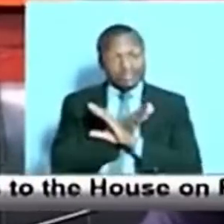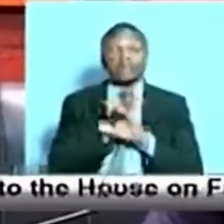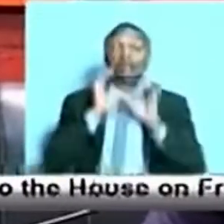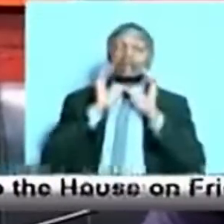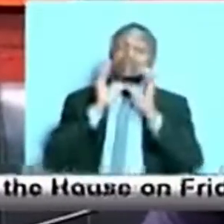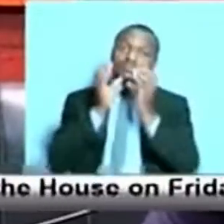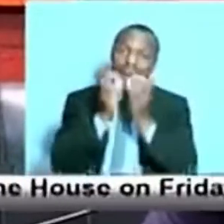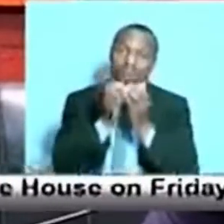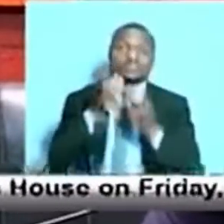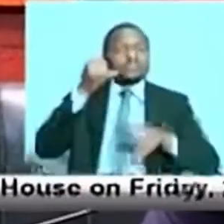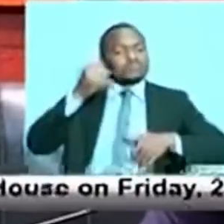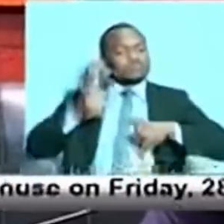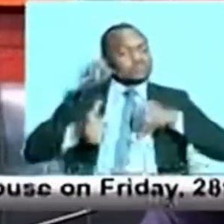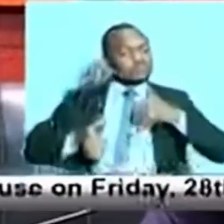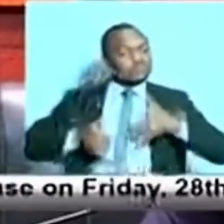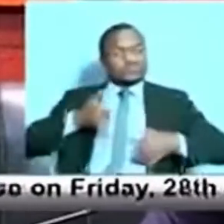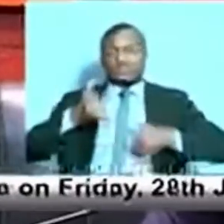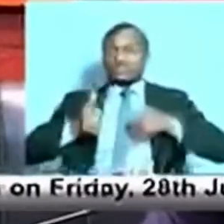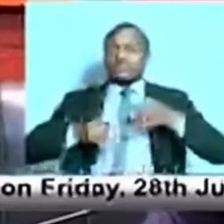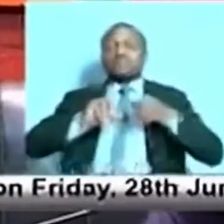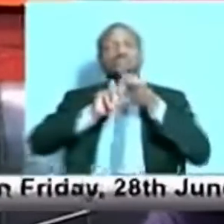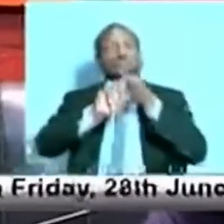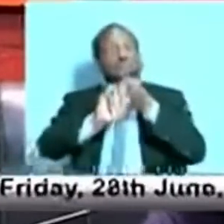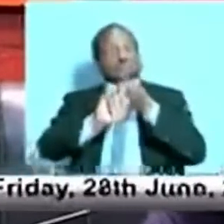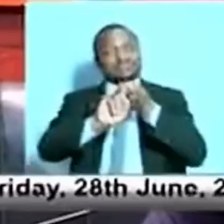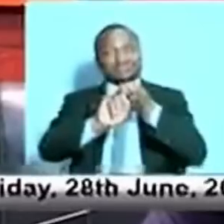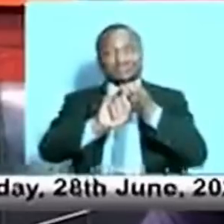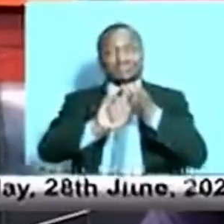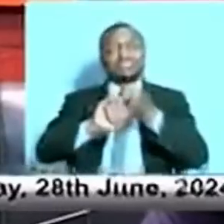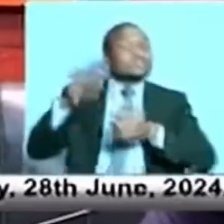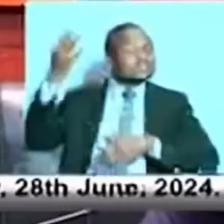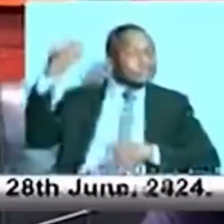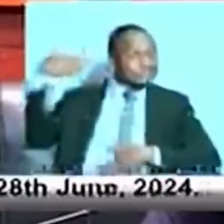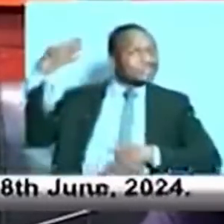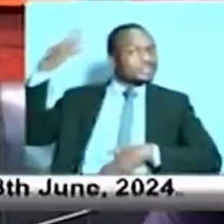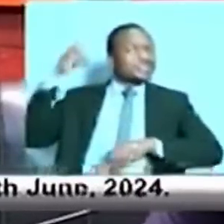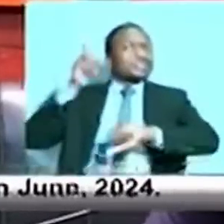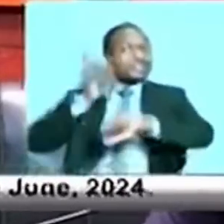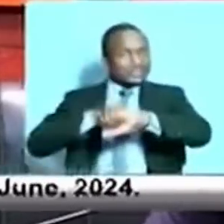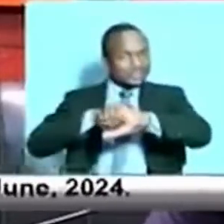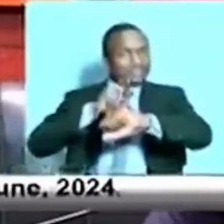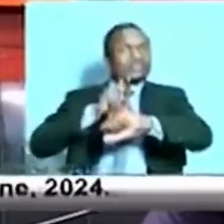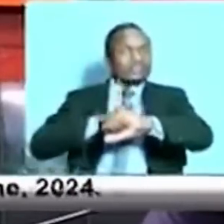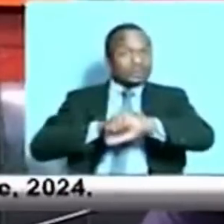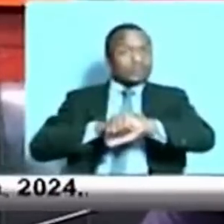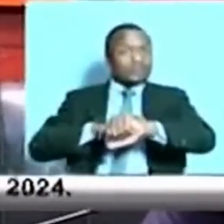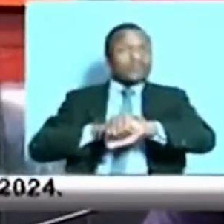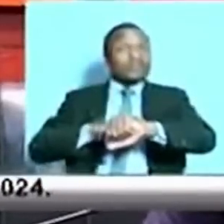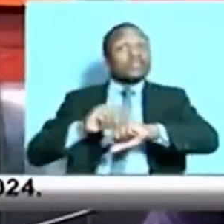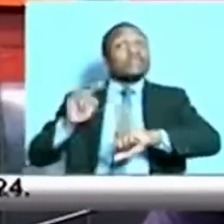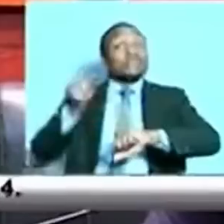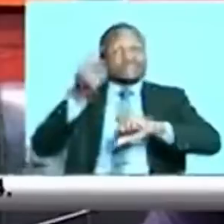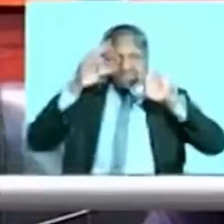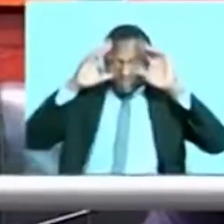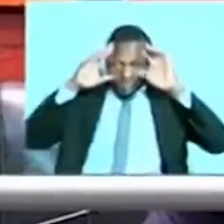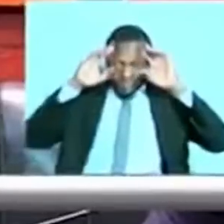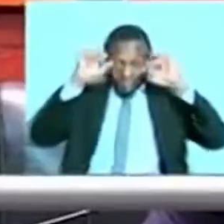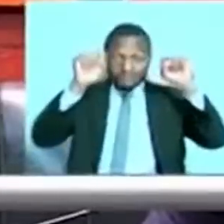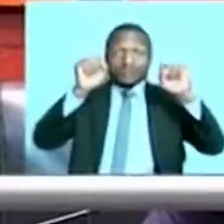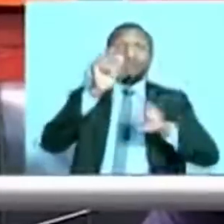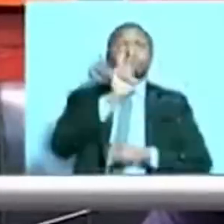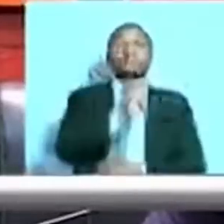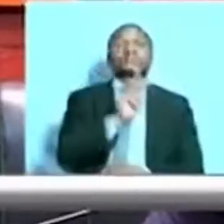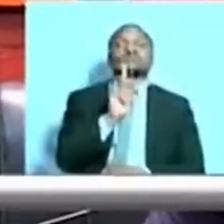Mozambique have enjoyed cordial relations dating back to the time of the Founding Fathers, Dr. Kenneth